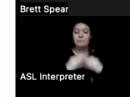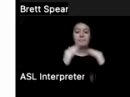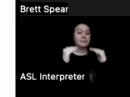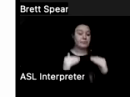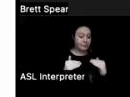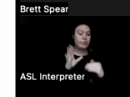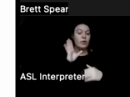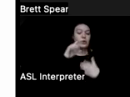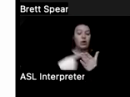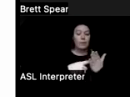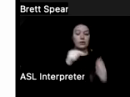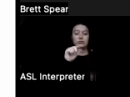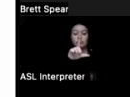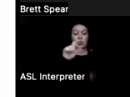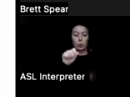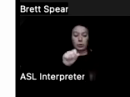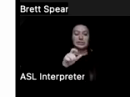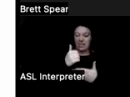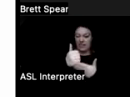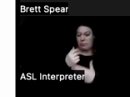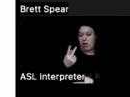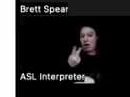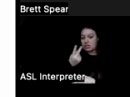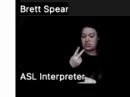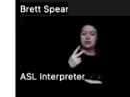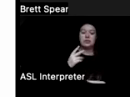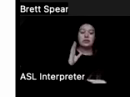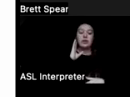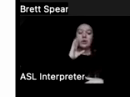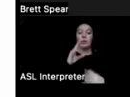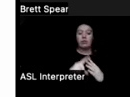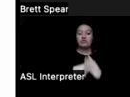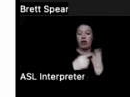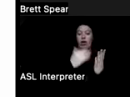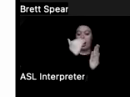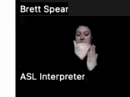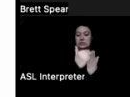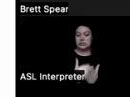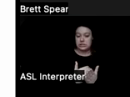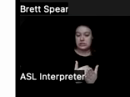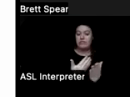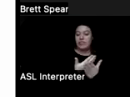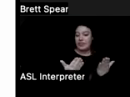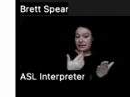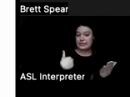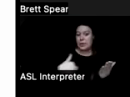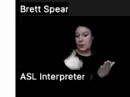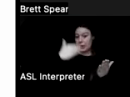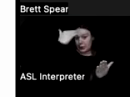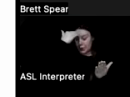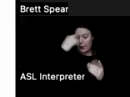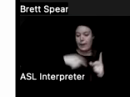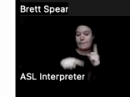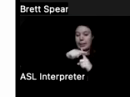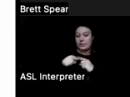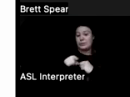certainly at the end, we hope to maybe provide you with a list of tools that we have collected, but maybe then we can also share some of the other tools that you guys